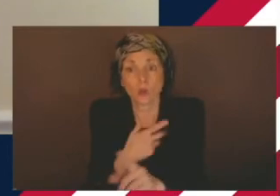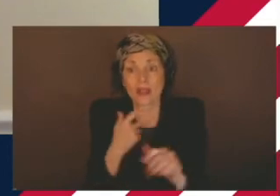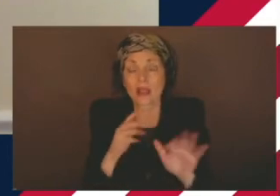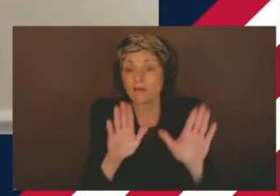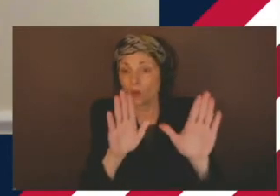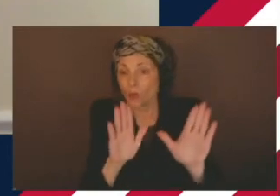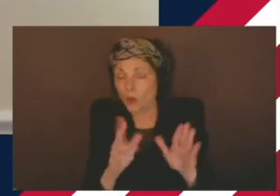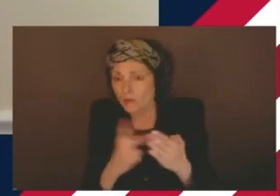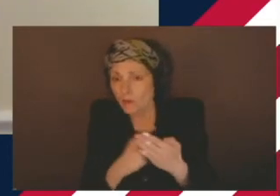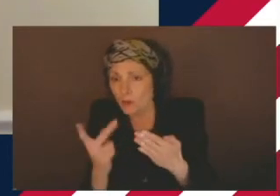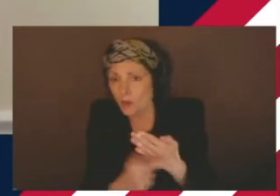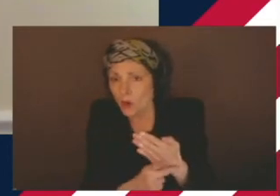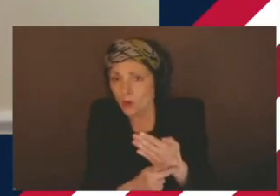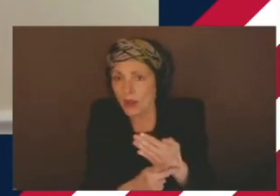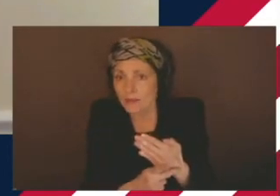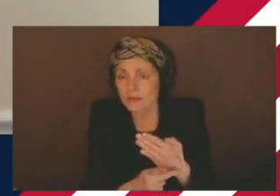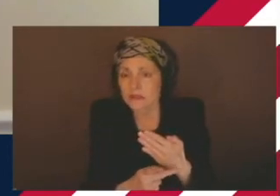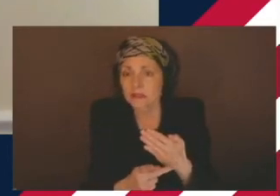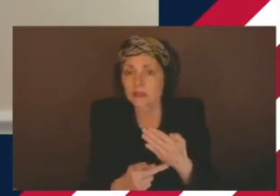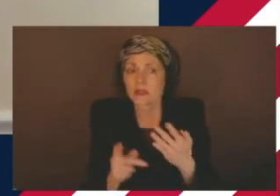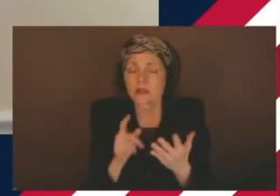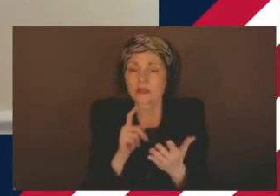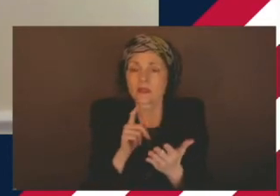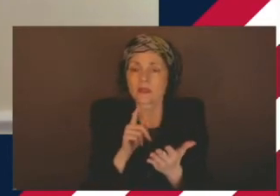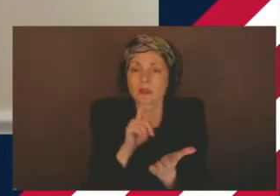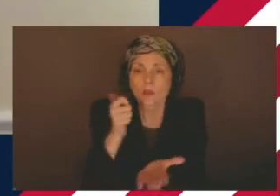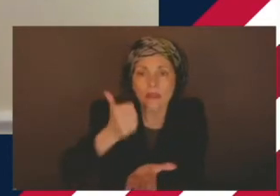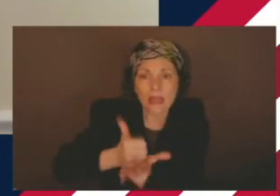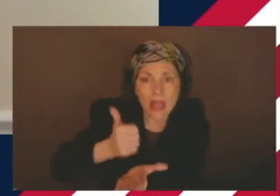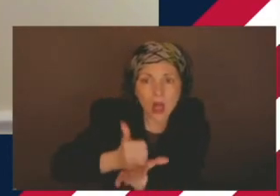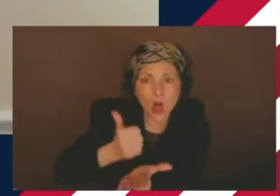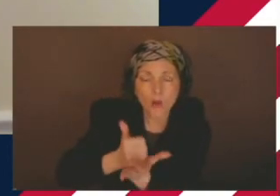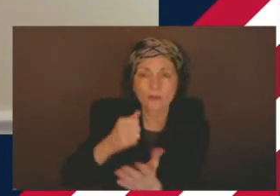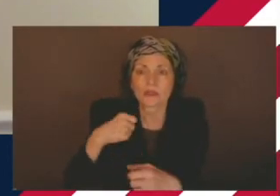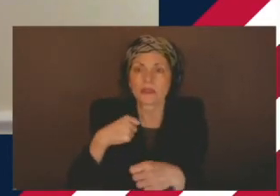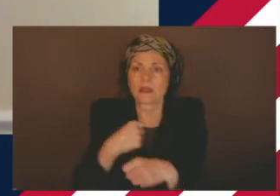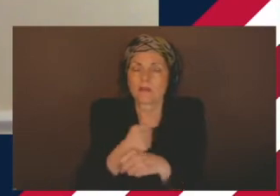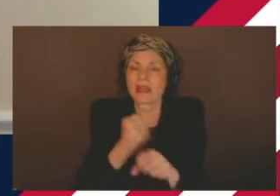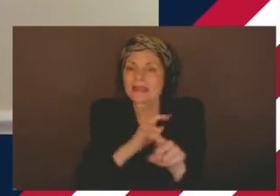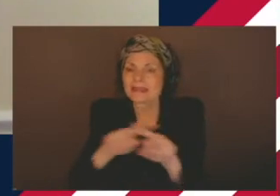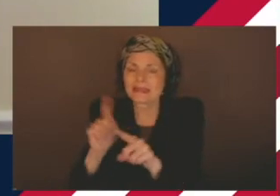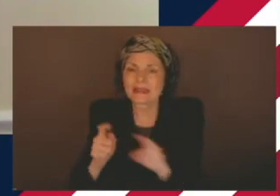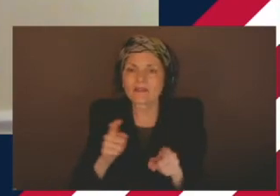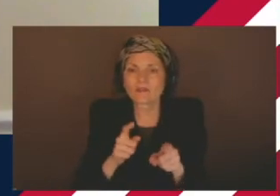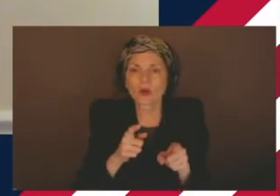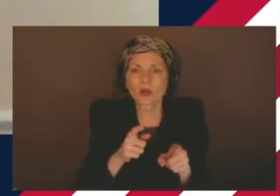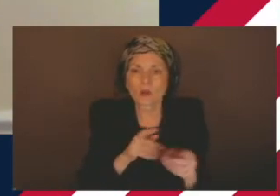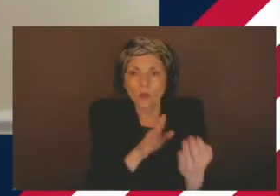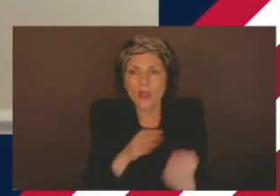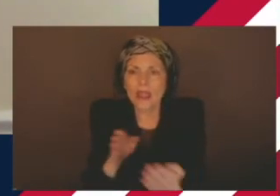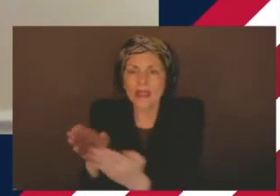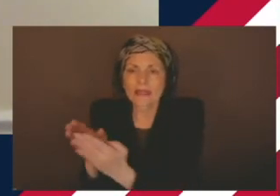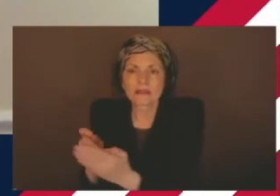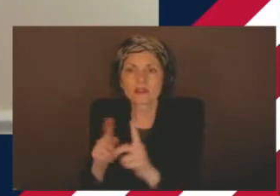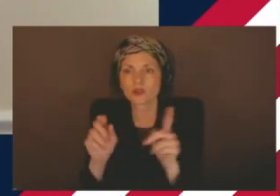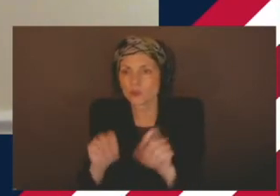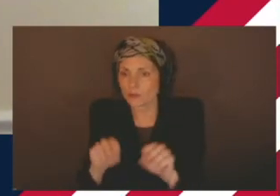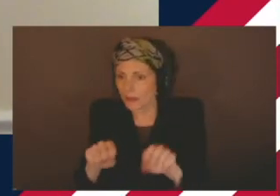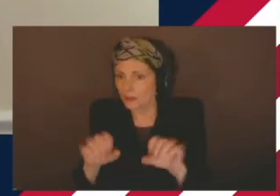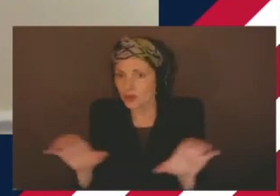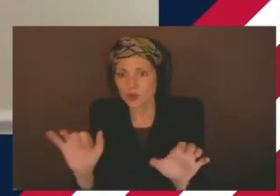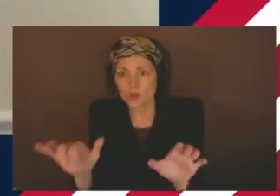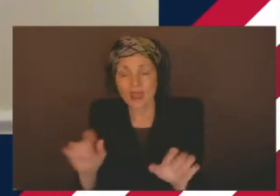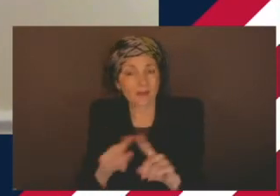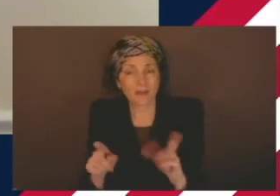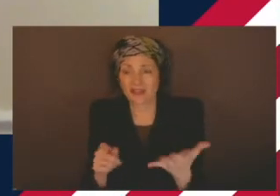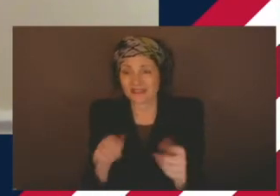that have really helped create channels for entry for underrepresented groups, but they have fallen short. We need to